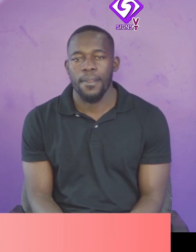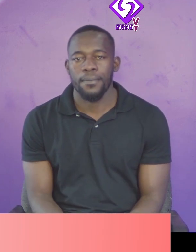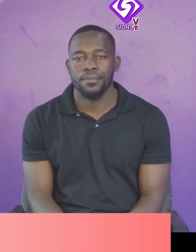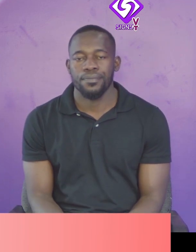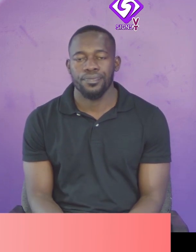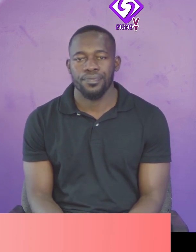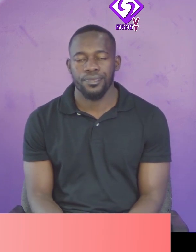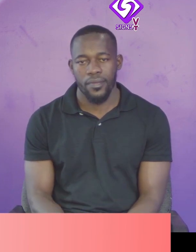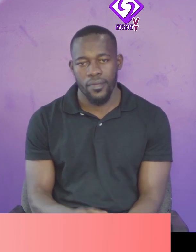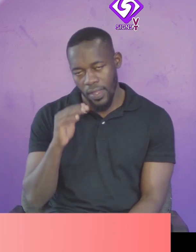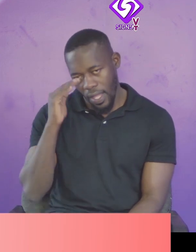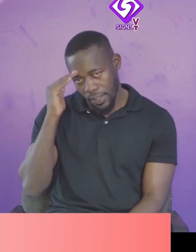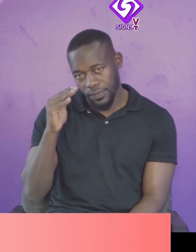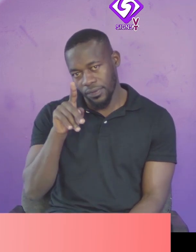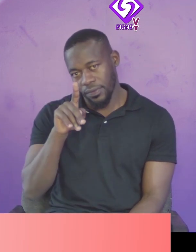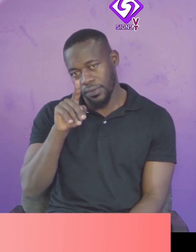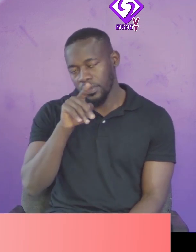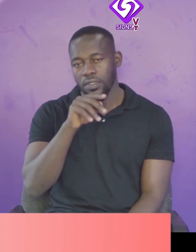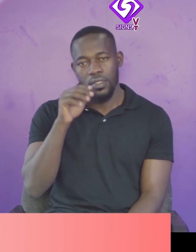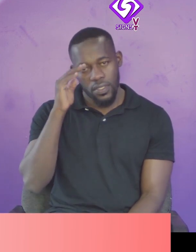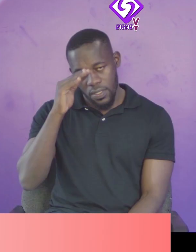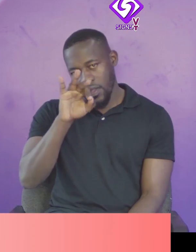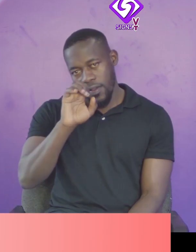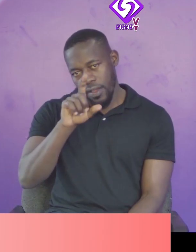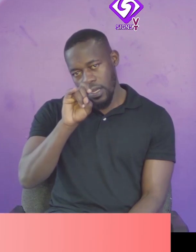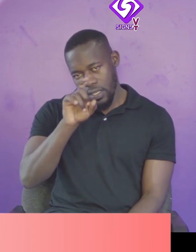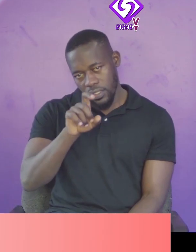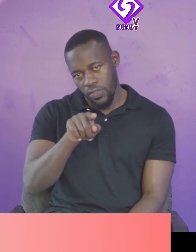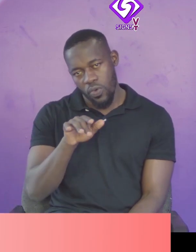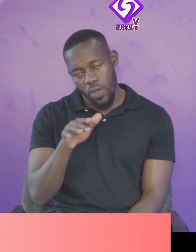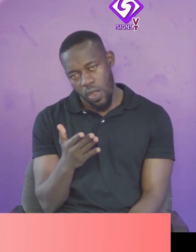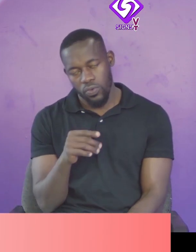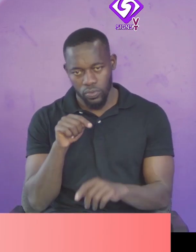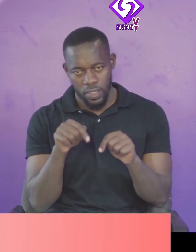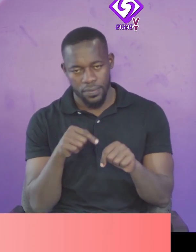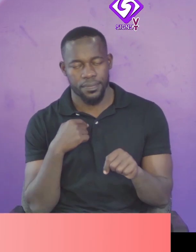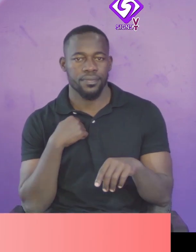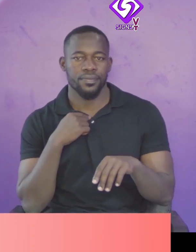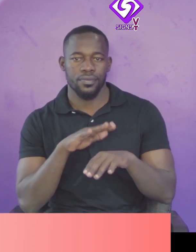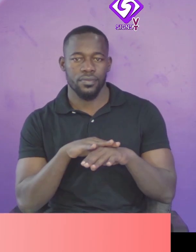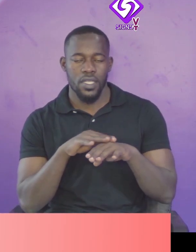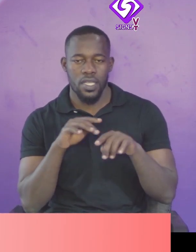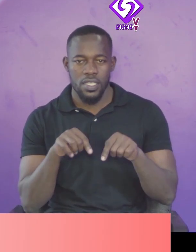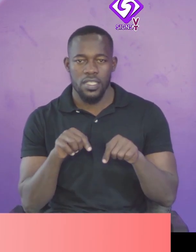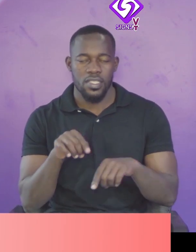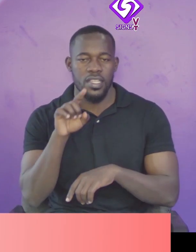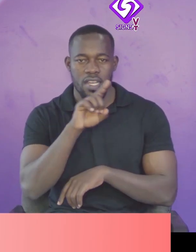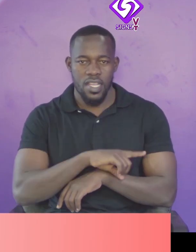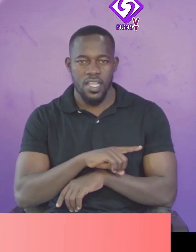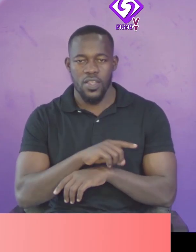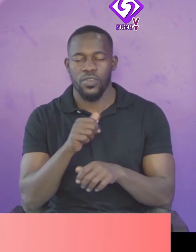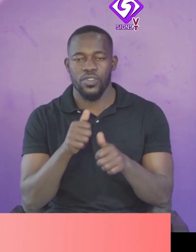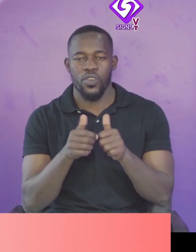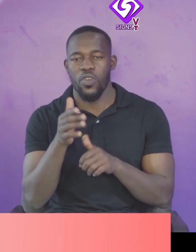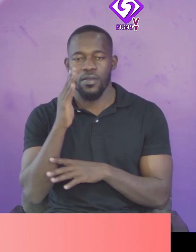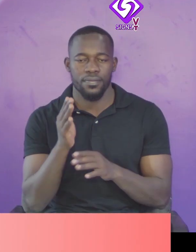Felix. Hi. You're good? Today I'm really good. You know, this is the day that the Lord has made. Yes. And Arsenal today we are